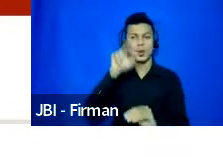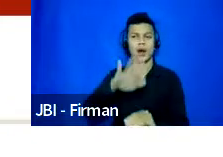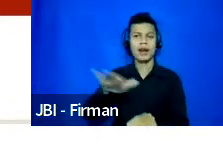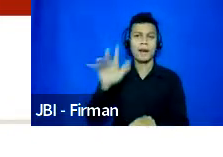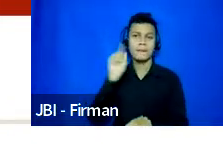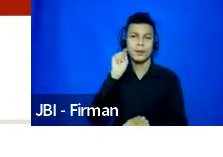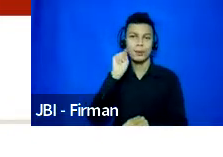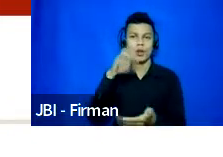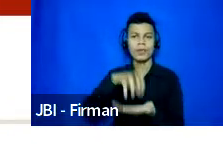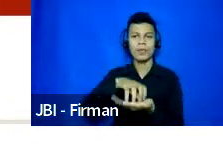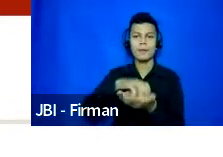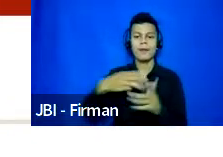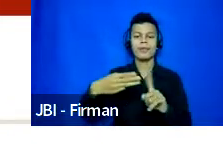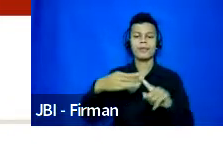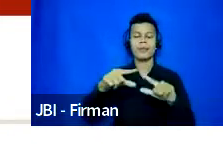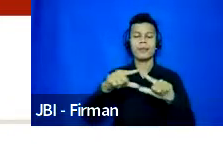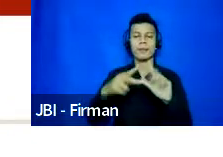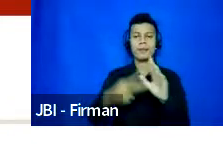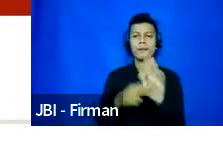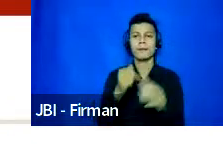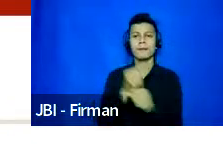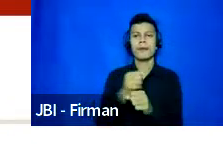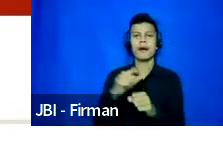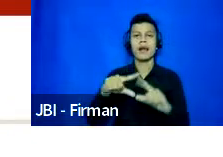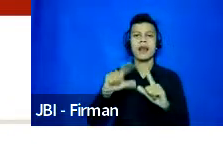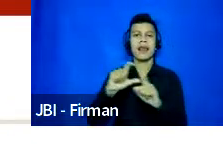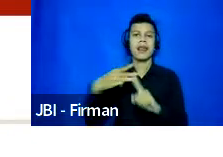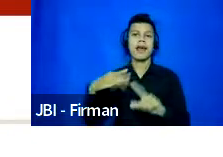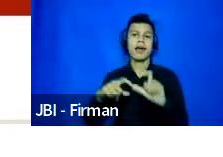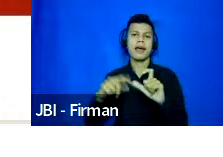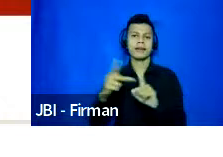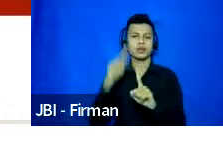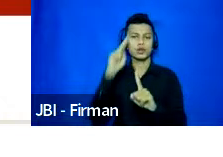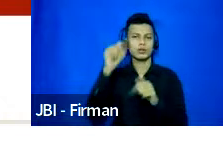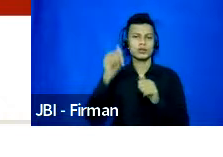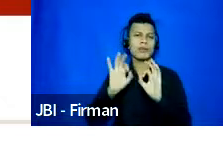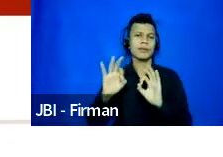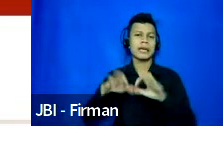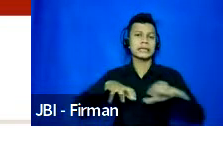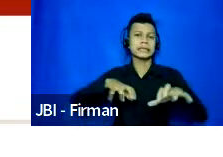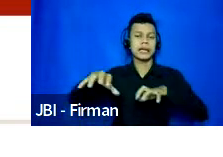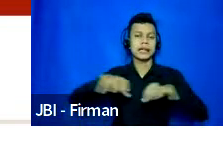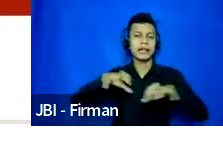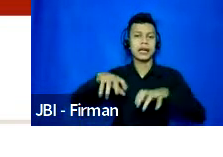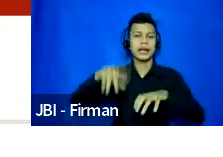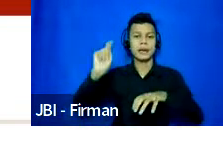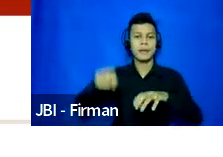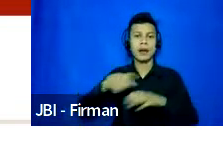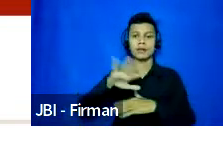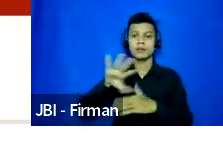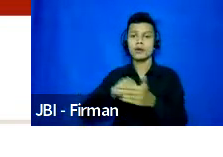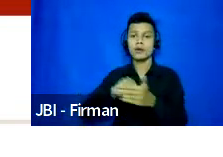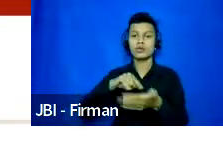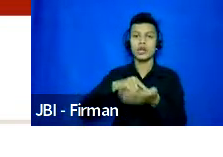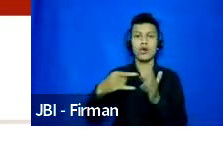assessment of learning to ensure that the strategies that we use, including the technology applied, are effective and appropriate